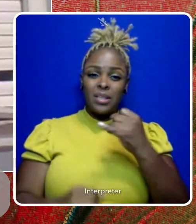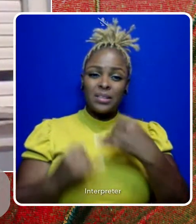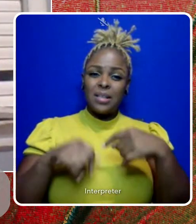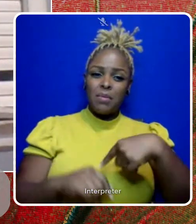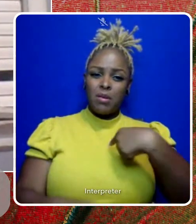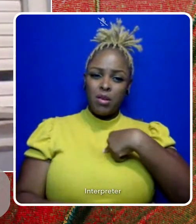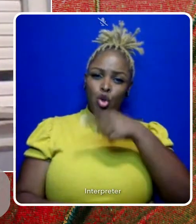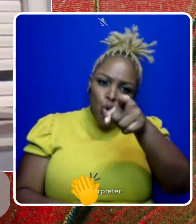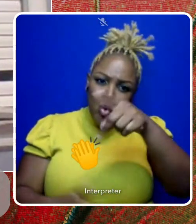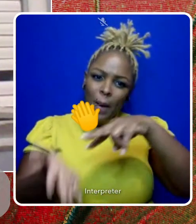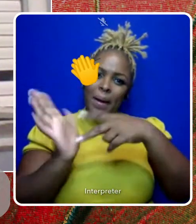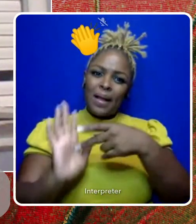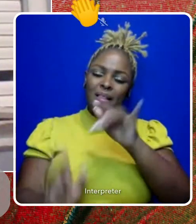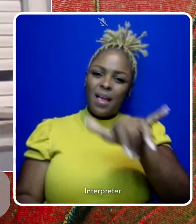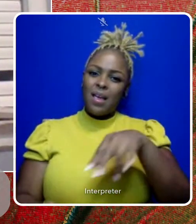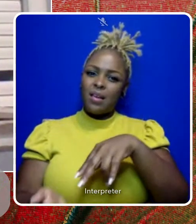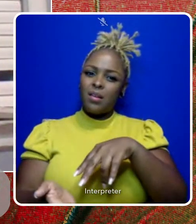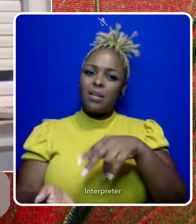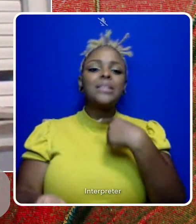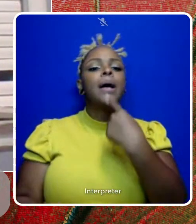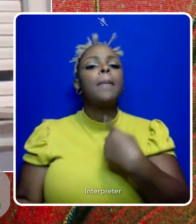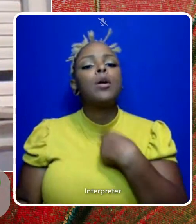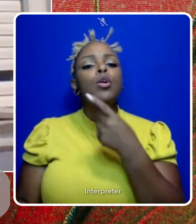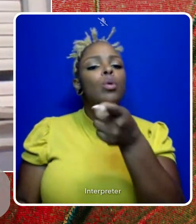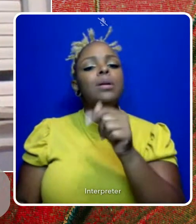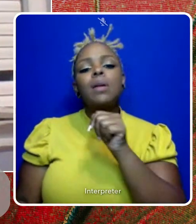it go. I'll let go.